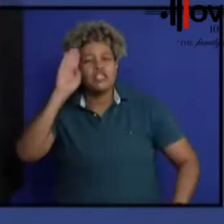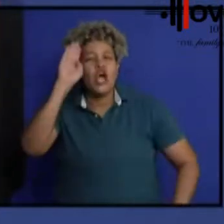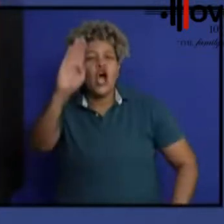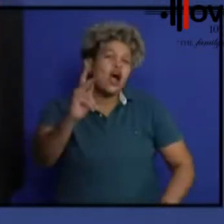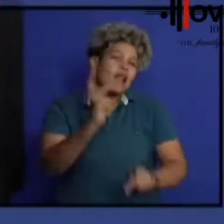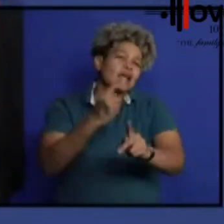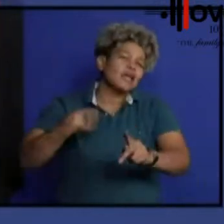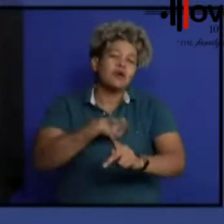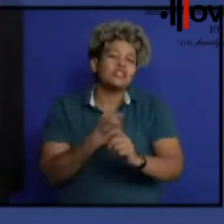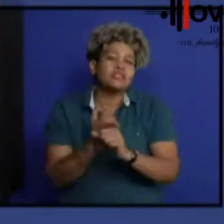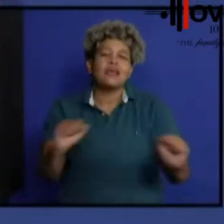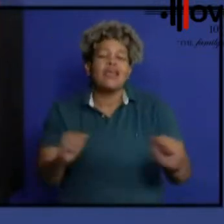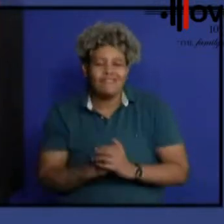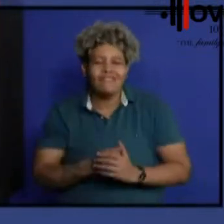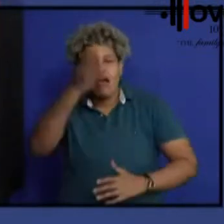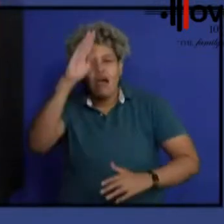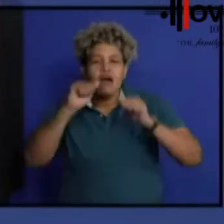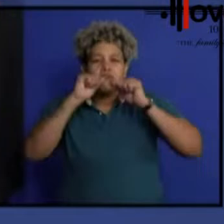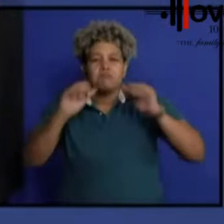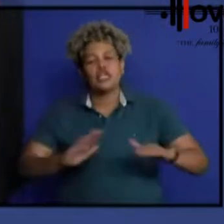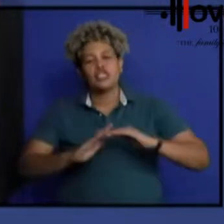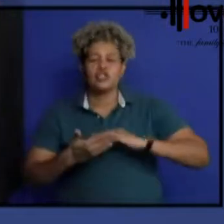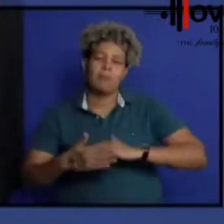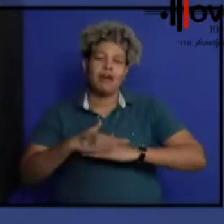keep us safe. God bless Jamaica.